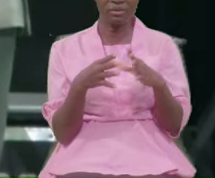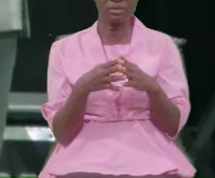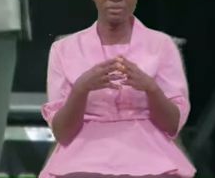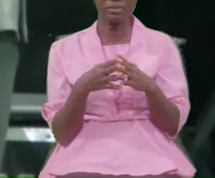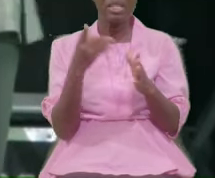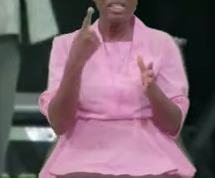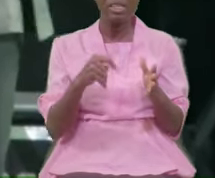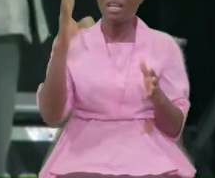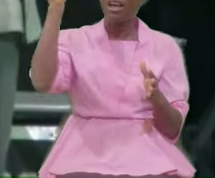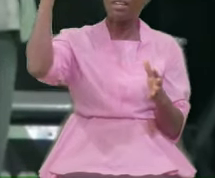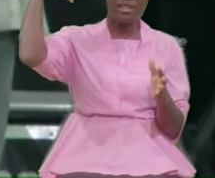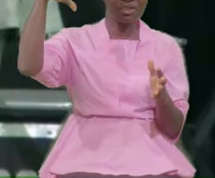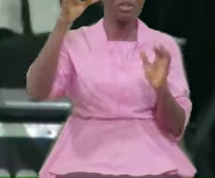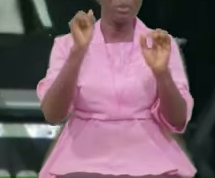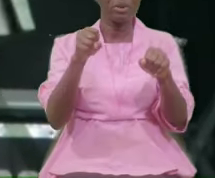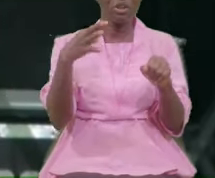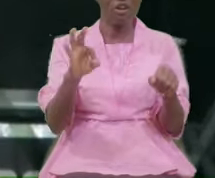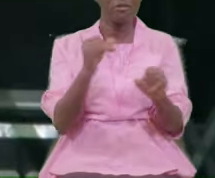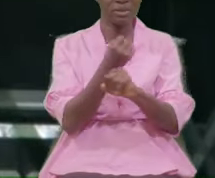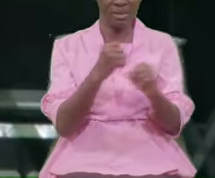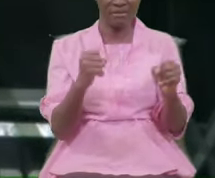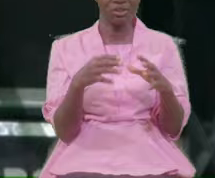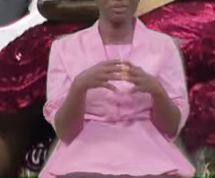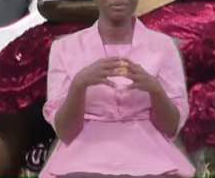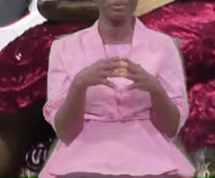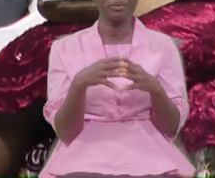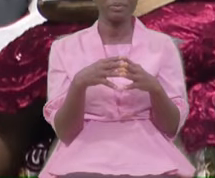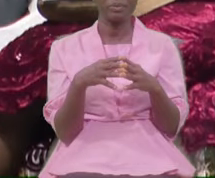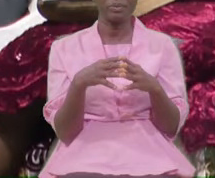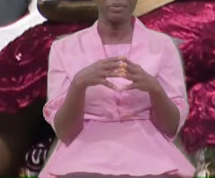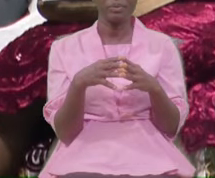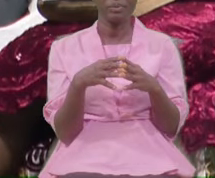number of salvation Ango grasya